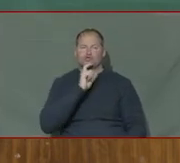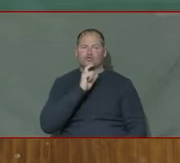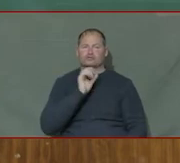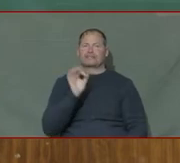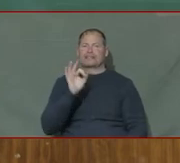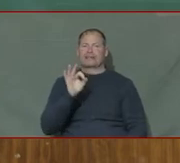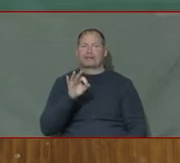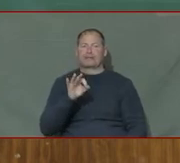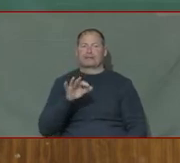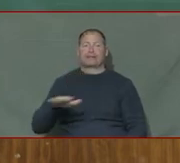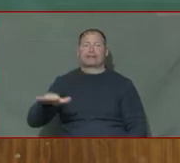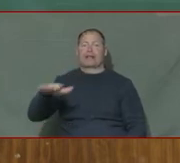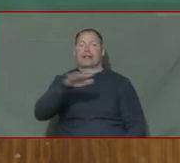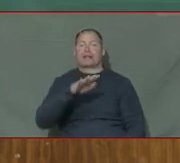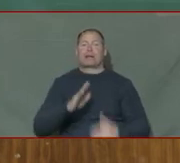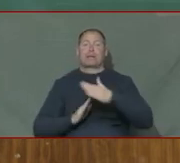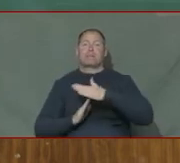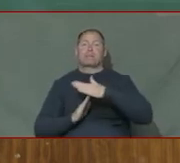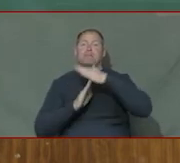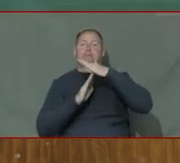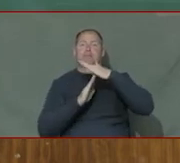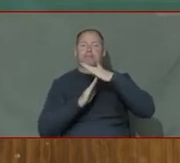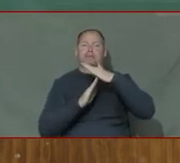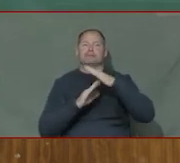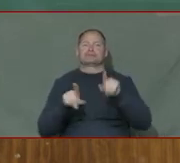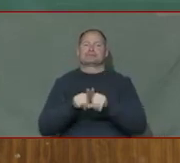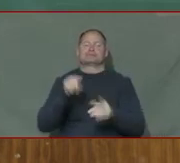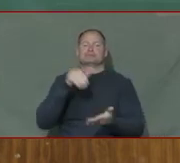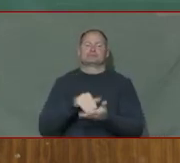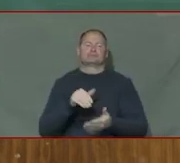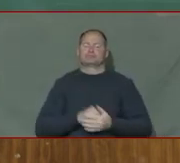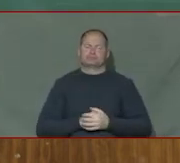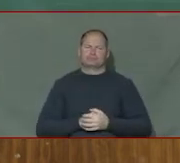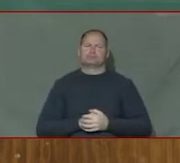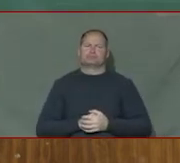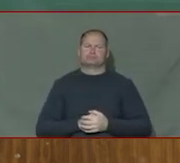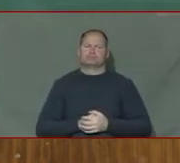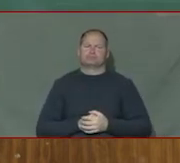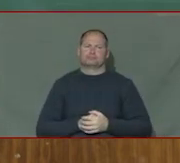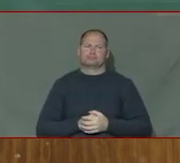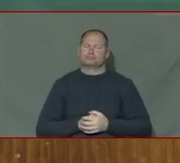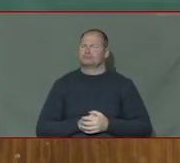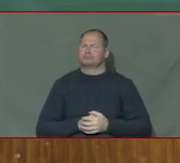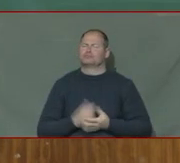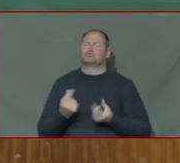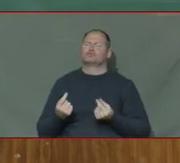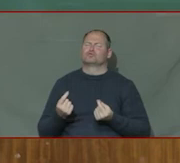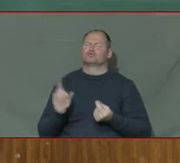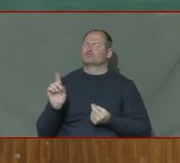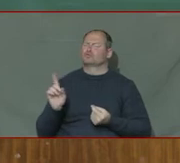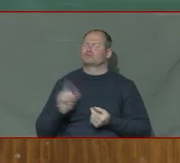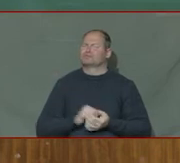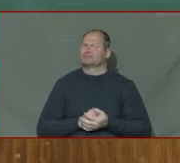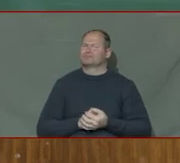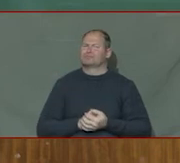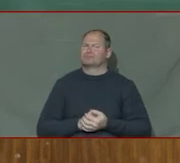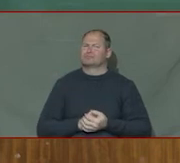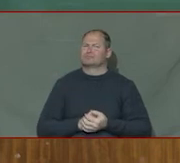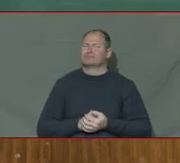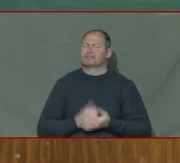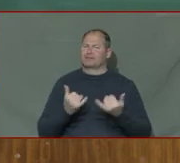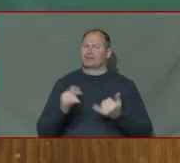area is a minimum. Now, people, what are they doing? Yeah, they asked